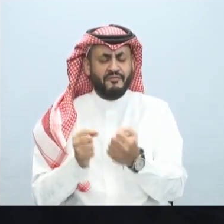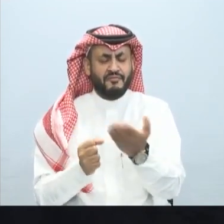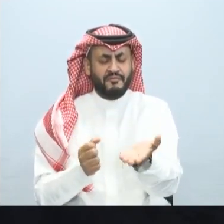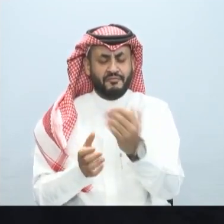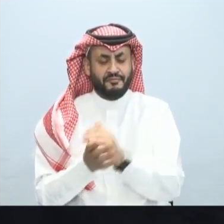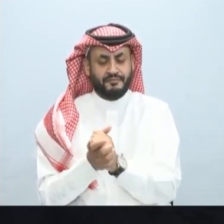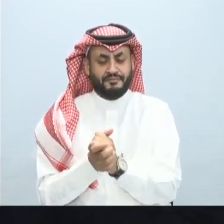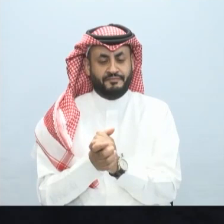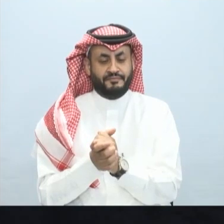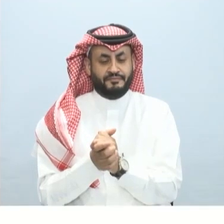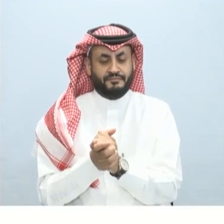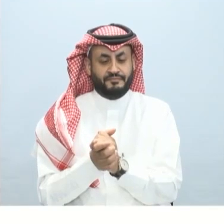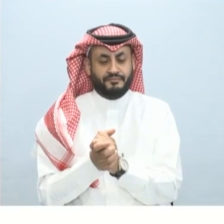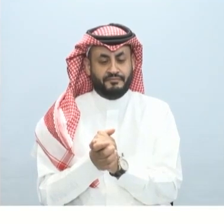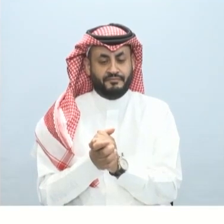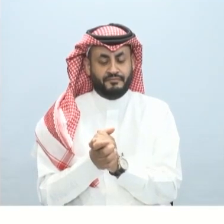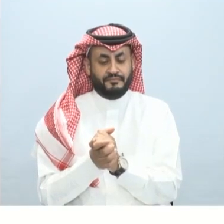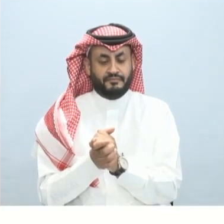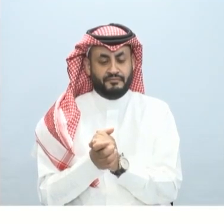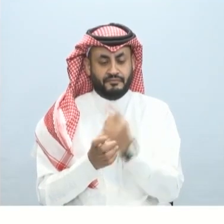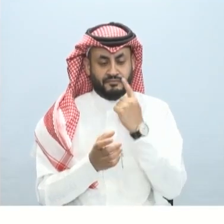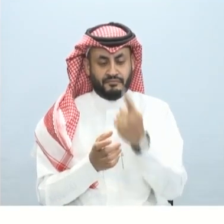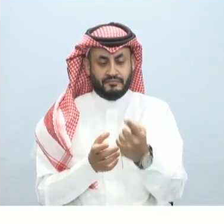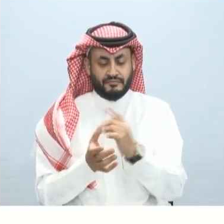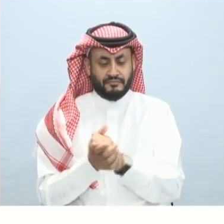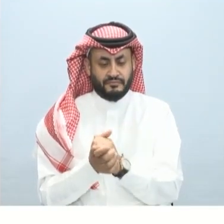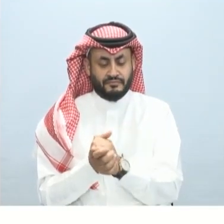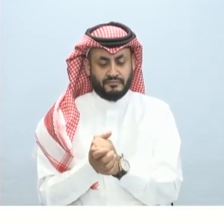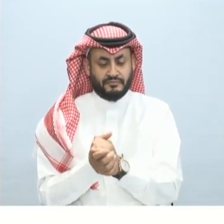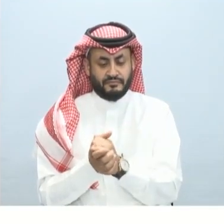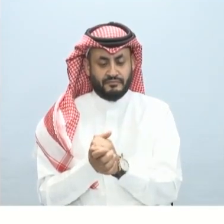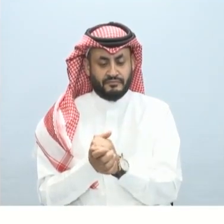our information. Now you can see that we have here comparatives.